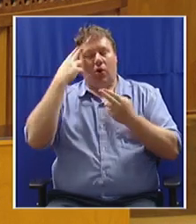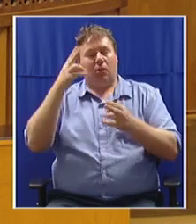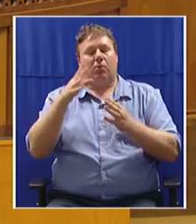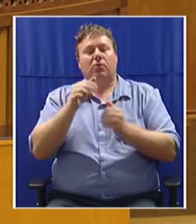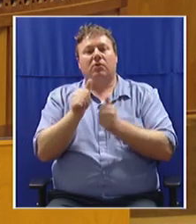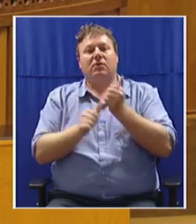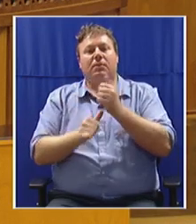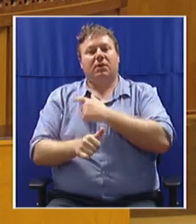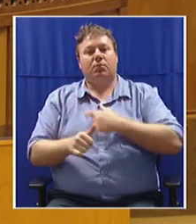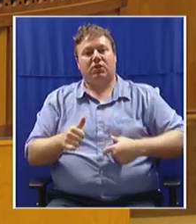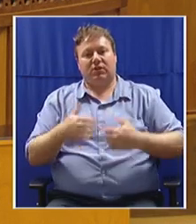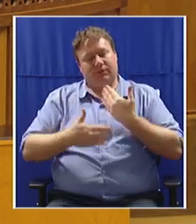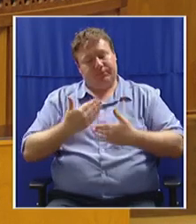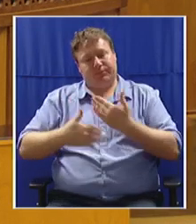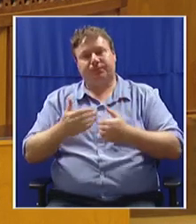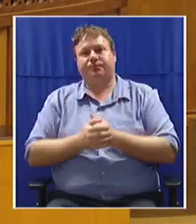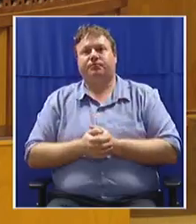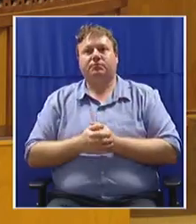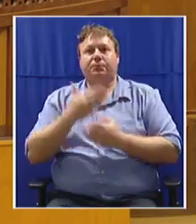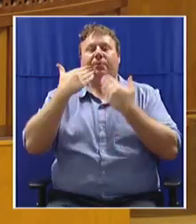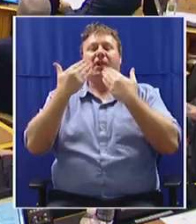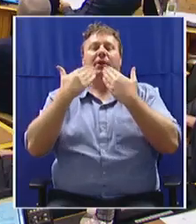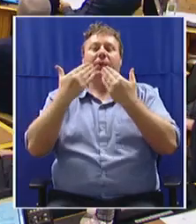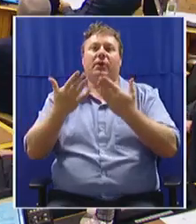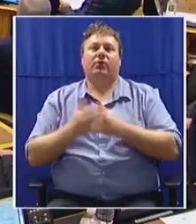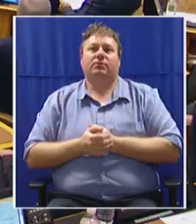proceed. Thank you very much, Honorable Speaker.